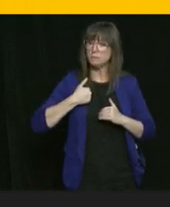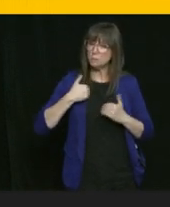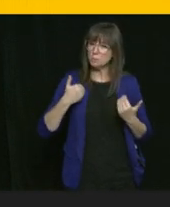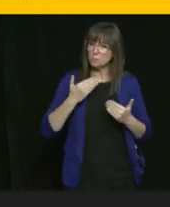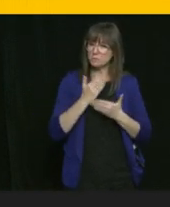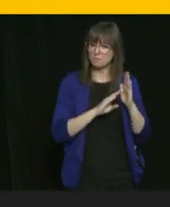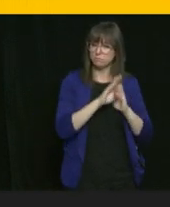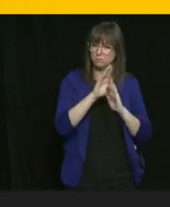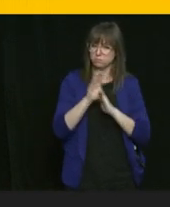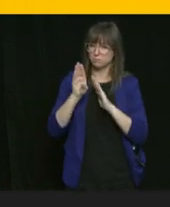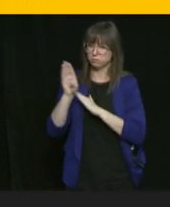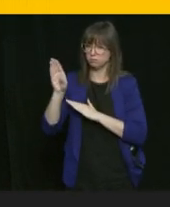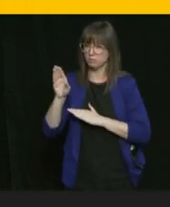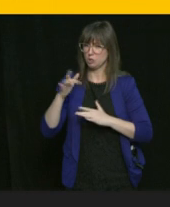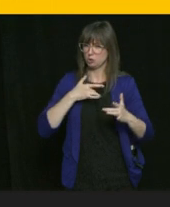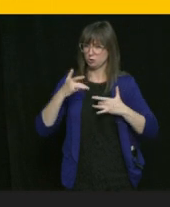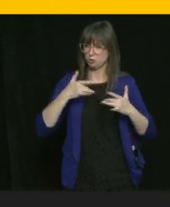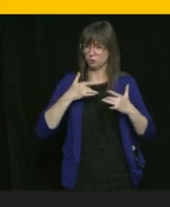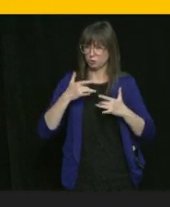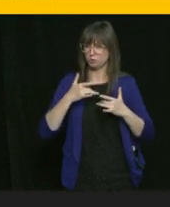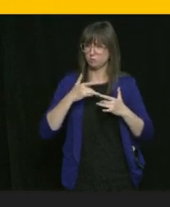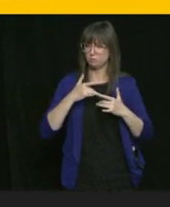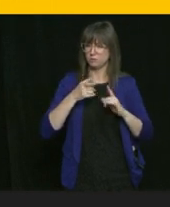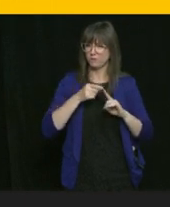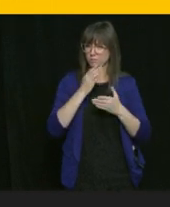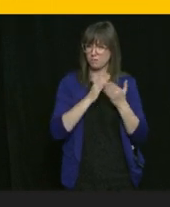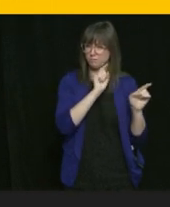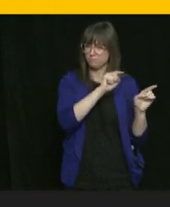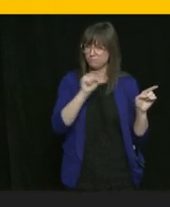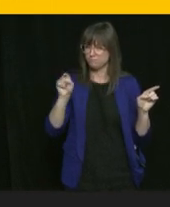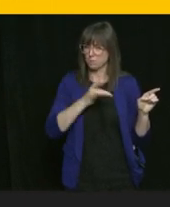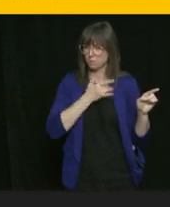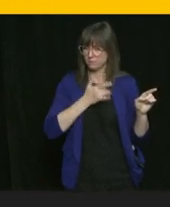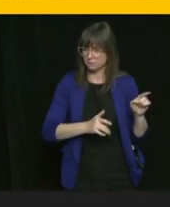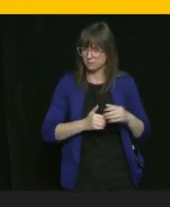spikes in test positivity in some provinces recently.